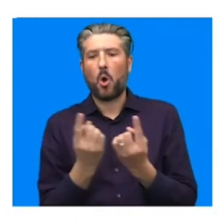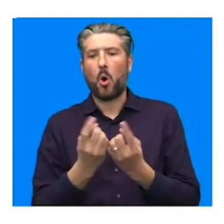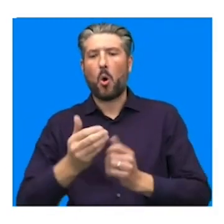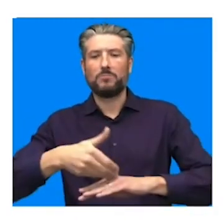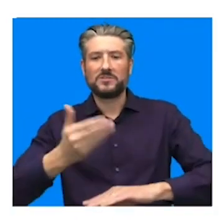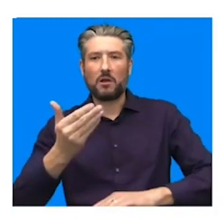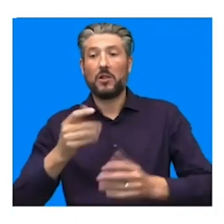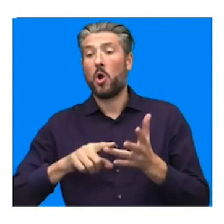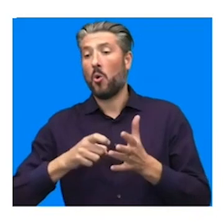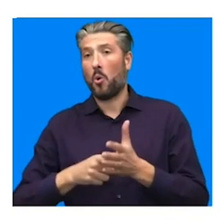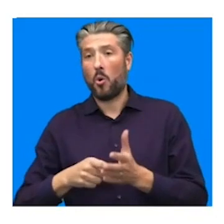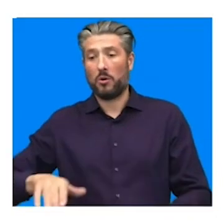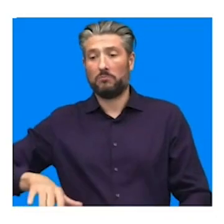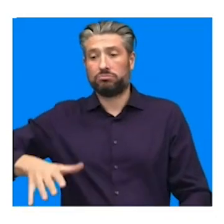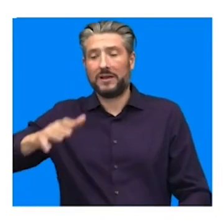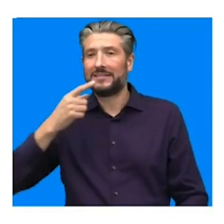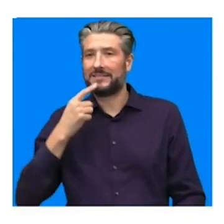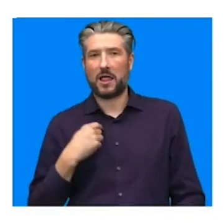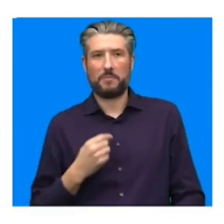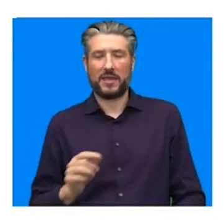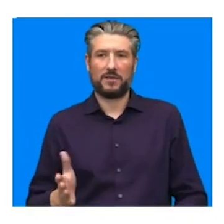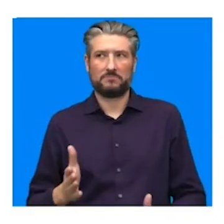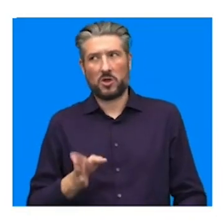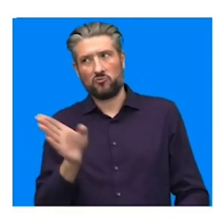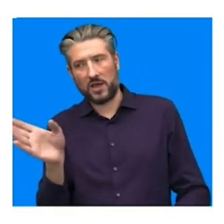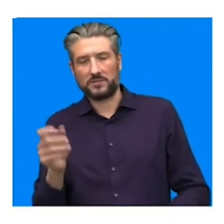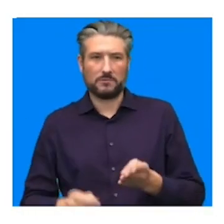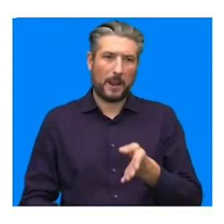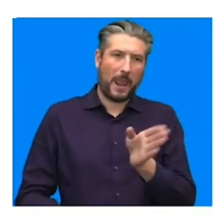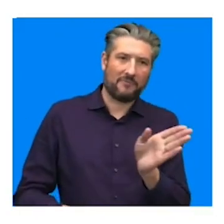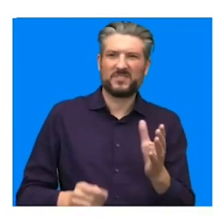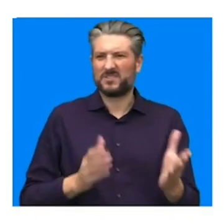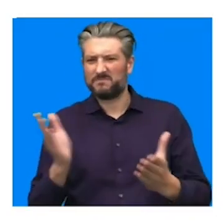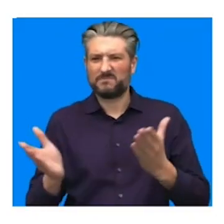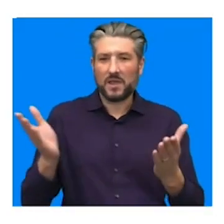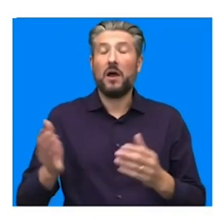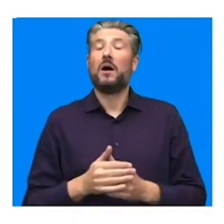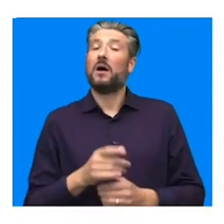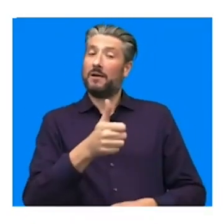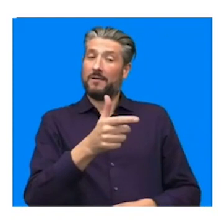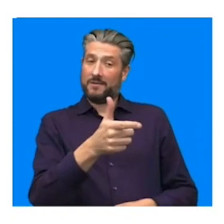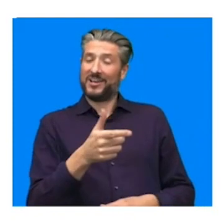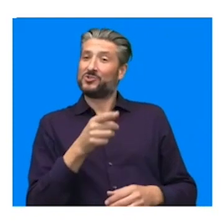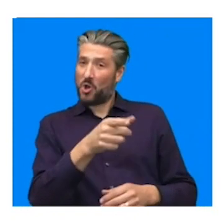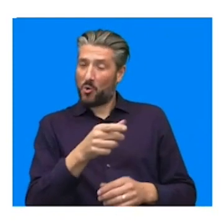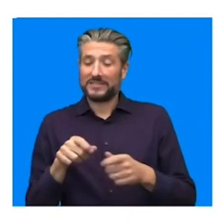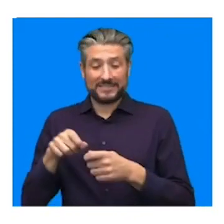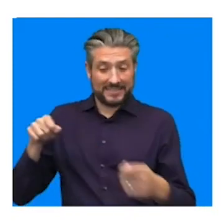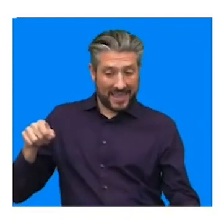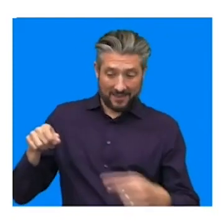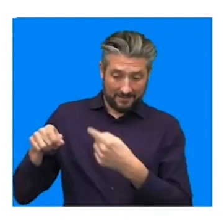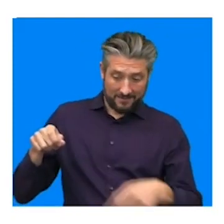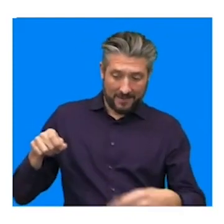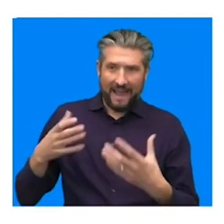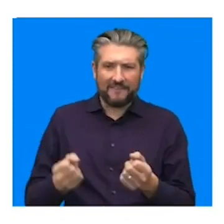right. Cool. And so you just envisaged something that had just lots of different sensors on it that communicated